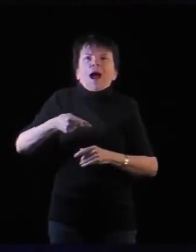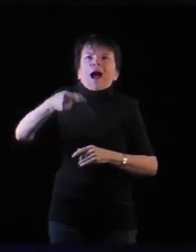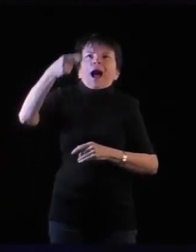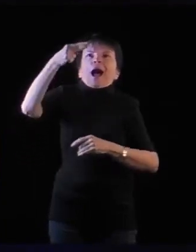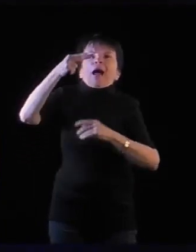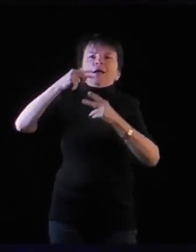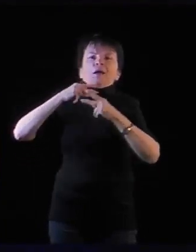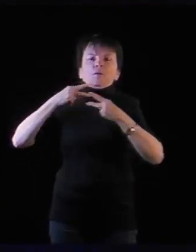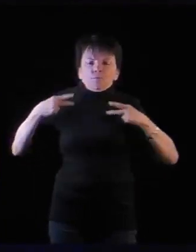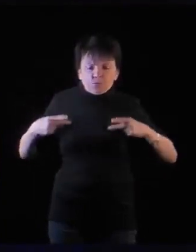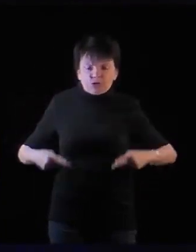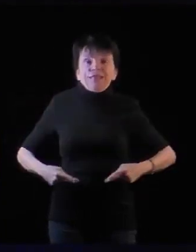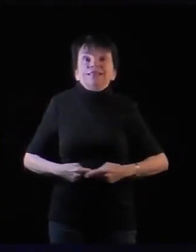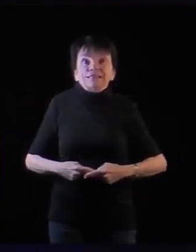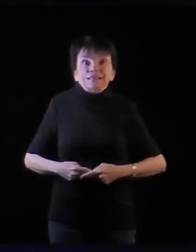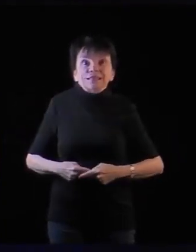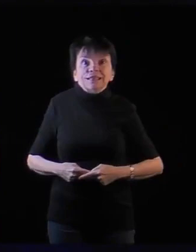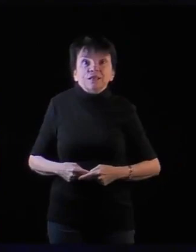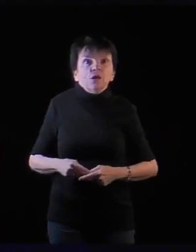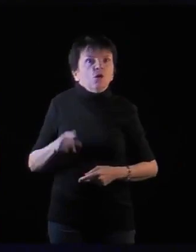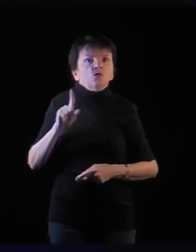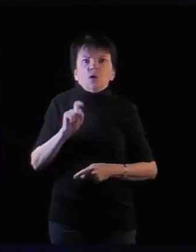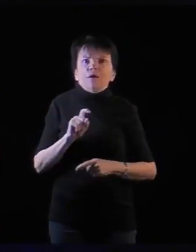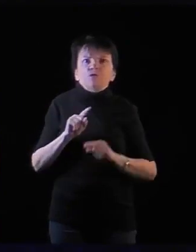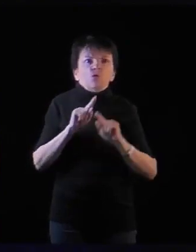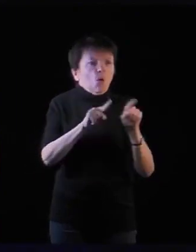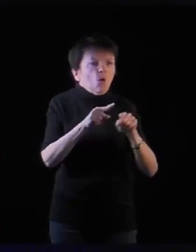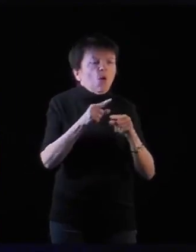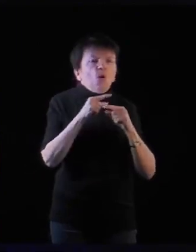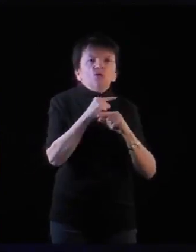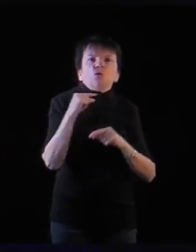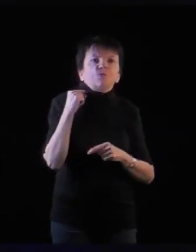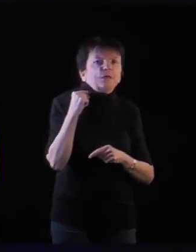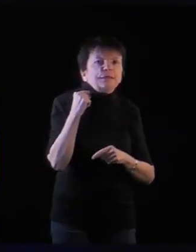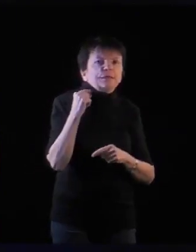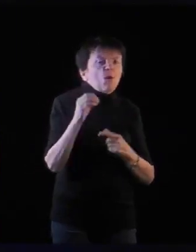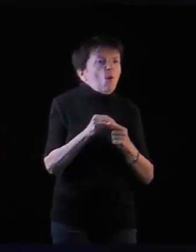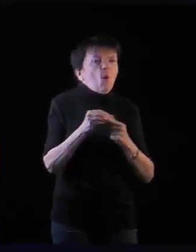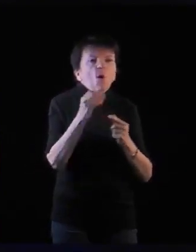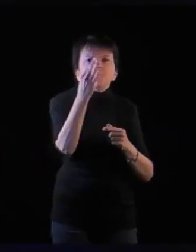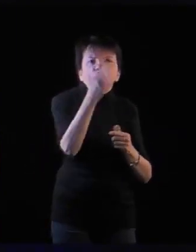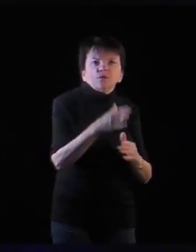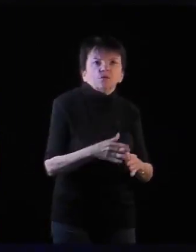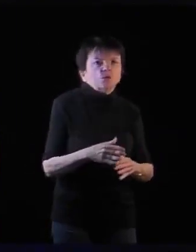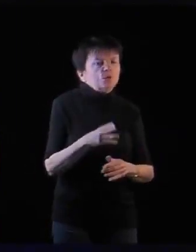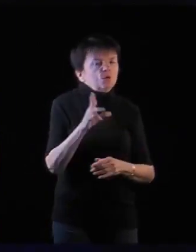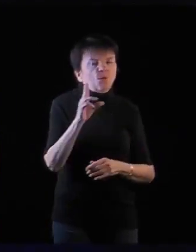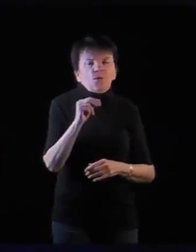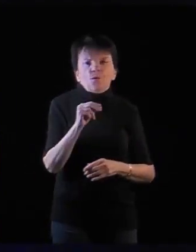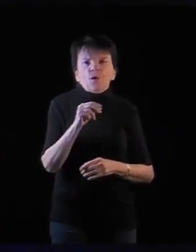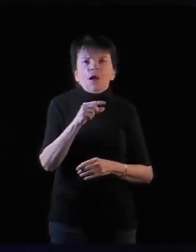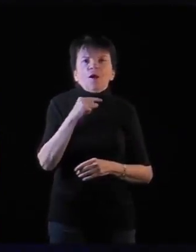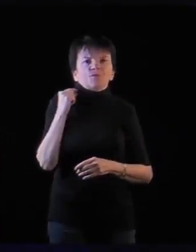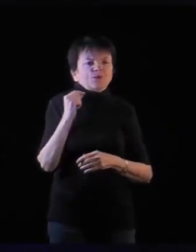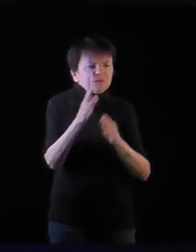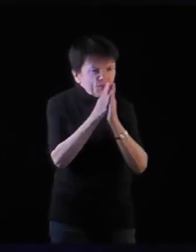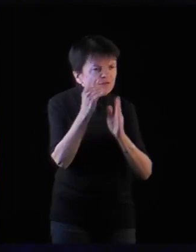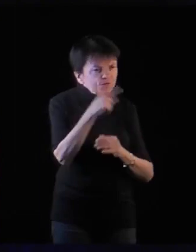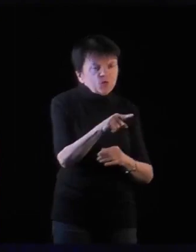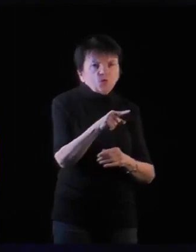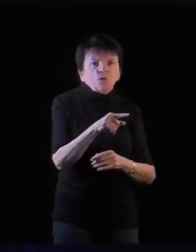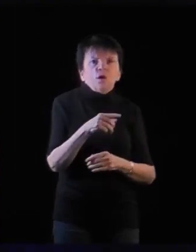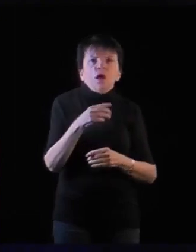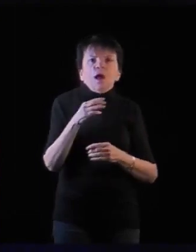about going to a priest. You don't need to worry about going to a pastor. The pastor doesn't have to pray for you. A priest doesn't have to pray for you. You can